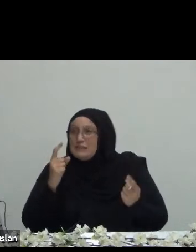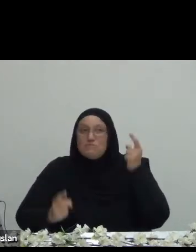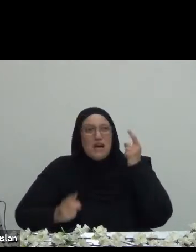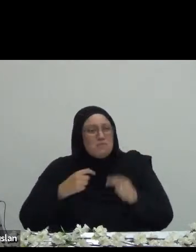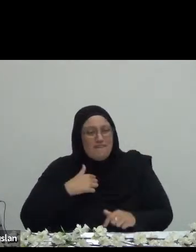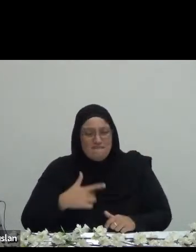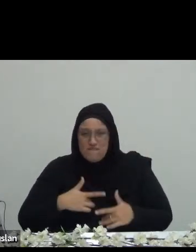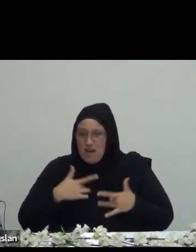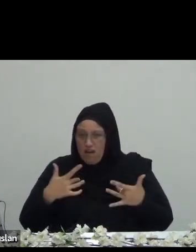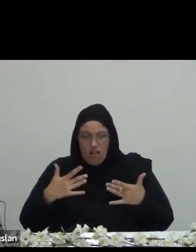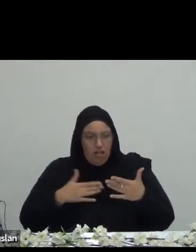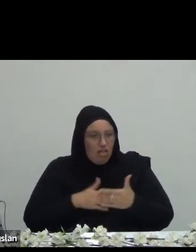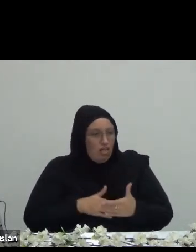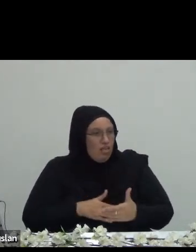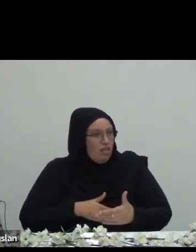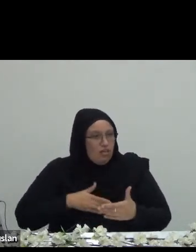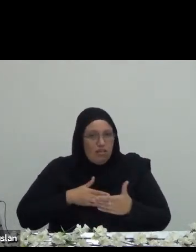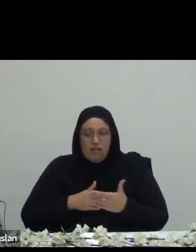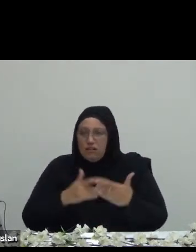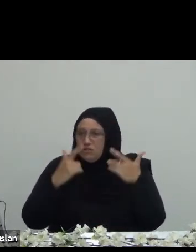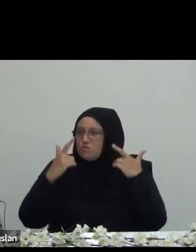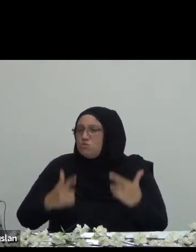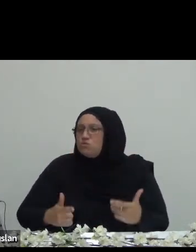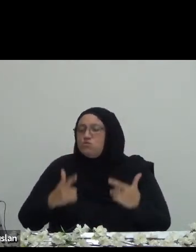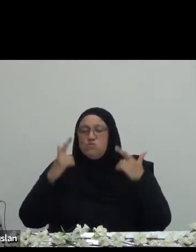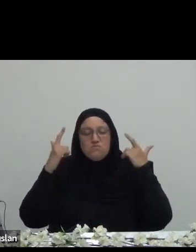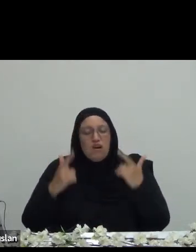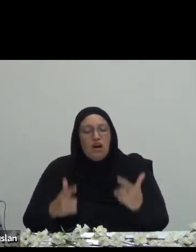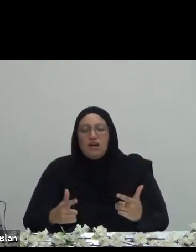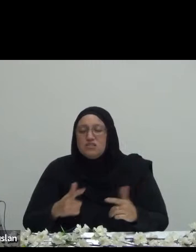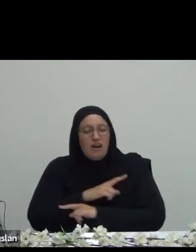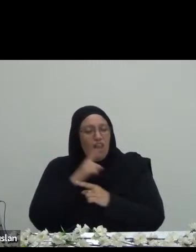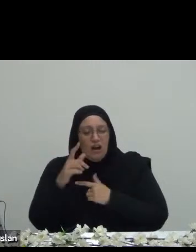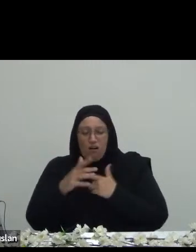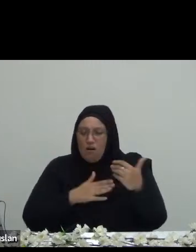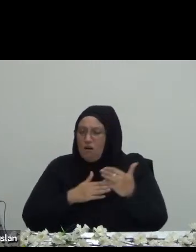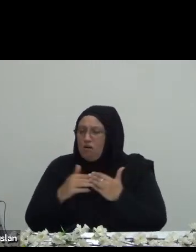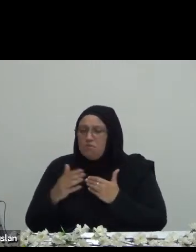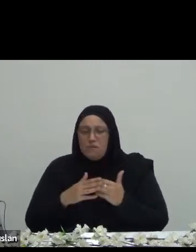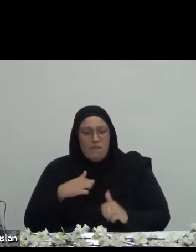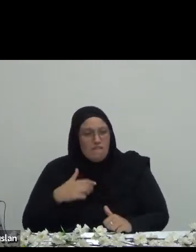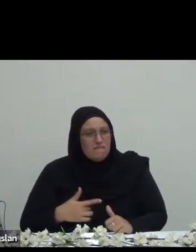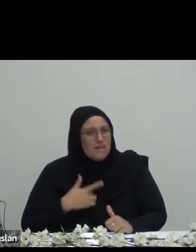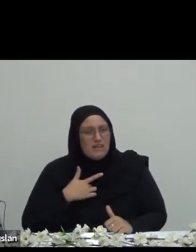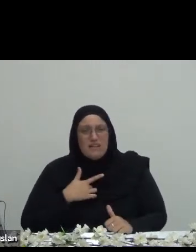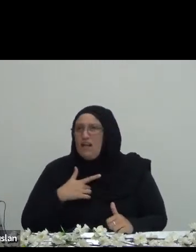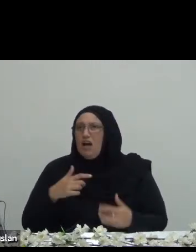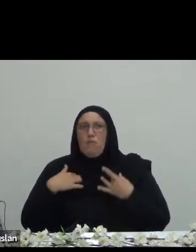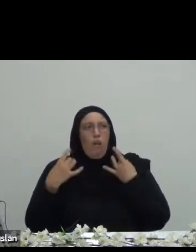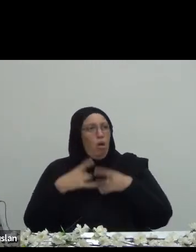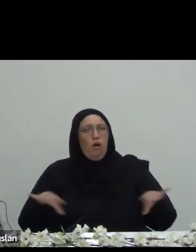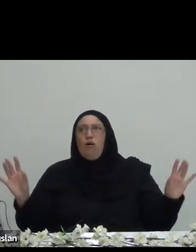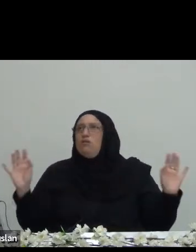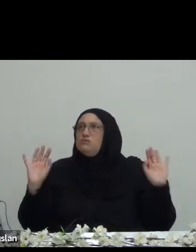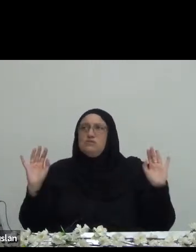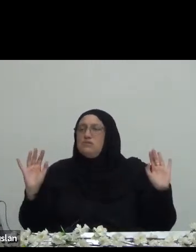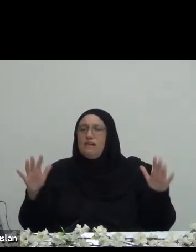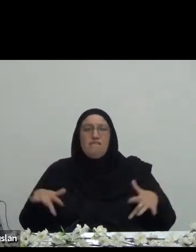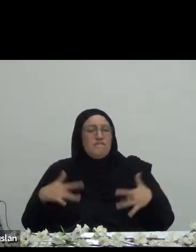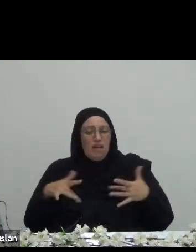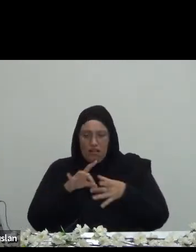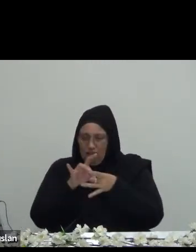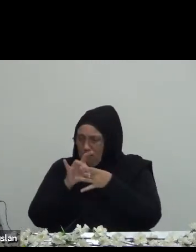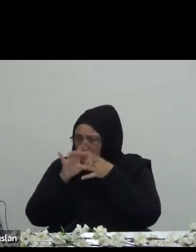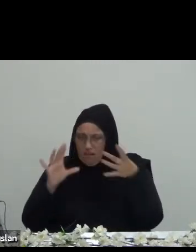it just gets too much. I feel that I've lost touch. I